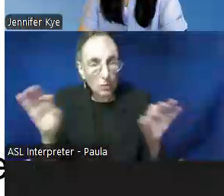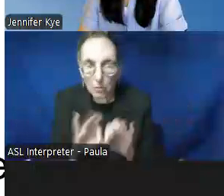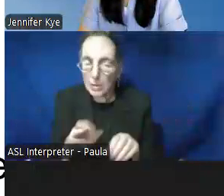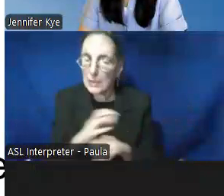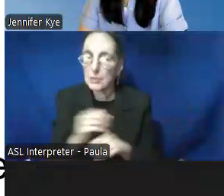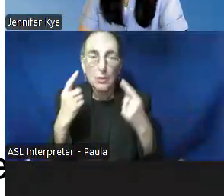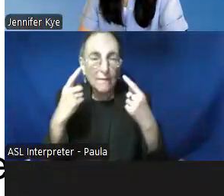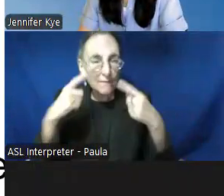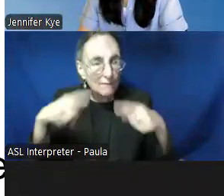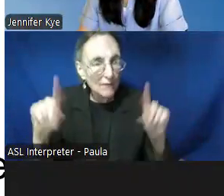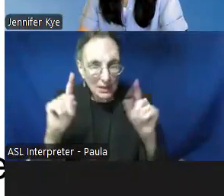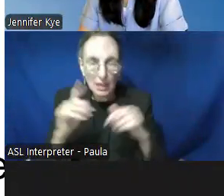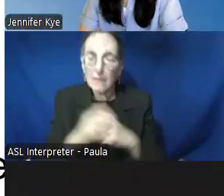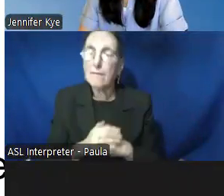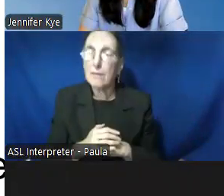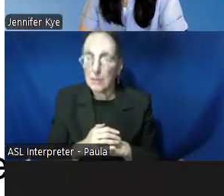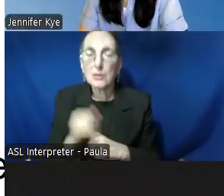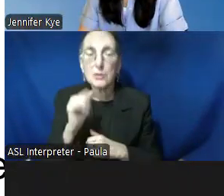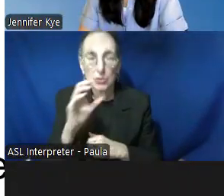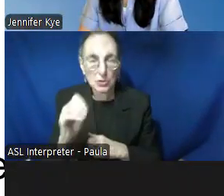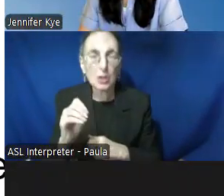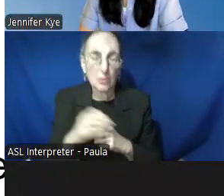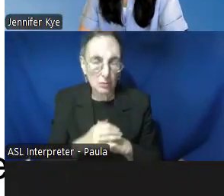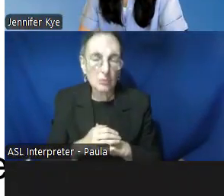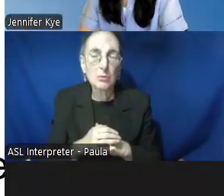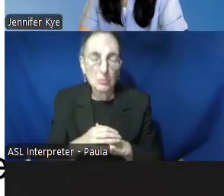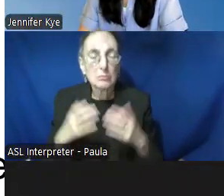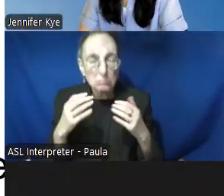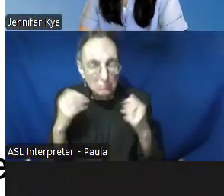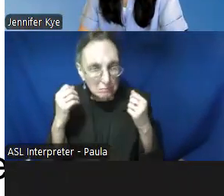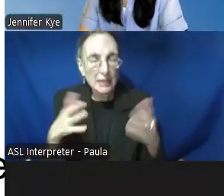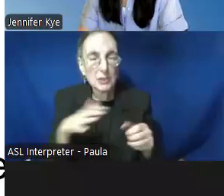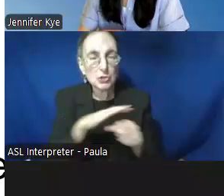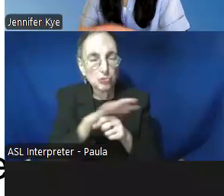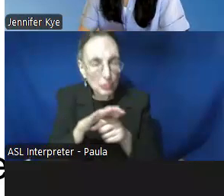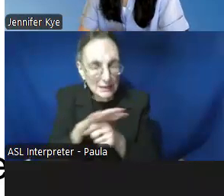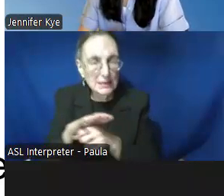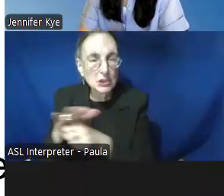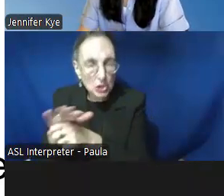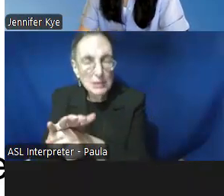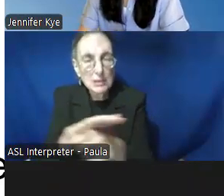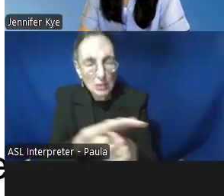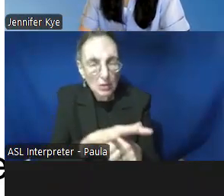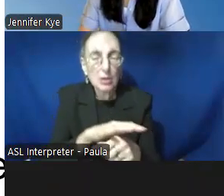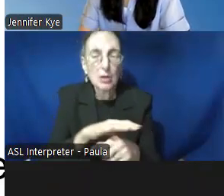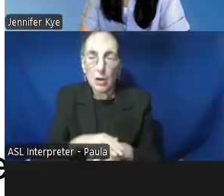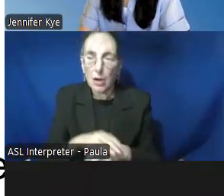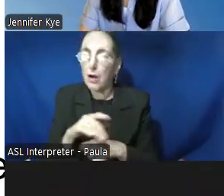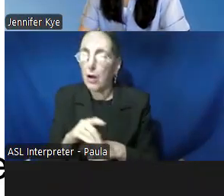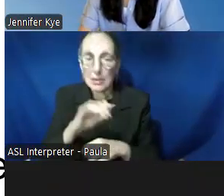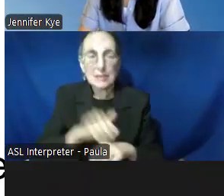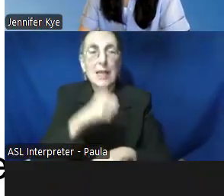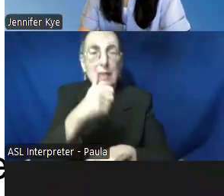eviction cases. And so a growing number of jurisdictions are enacting right to counsel